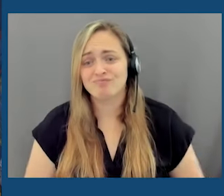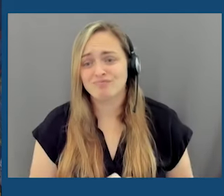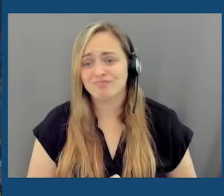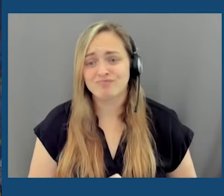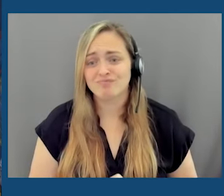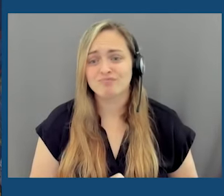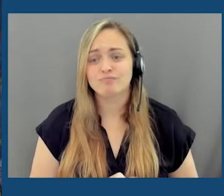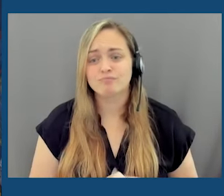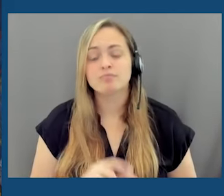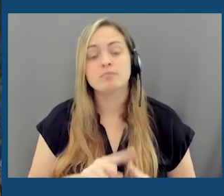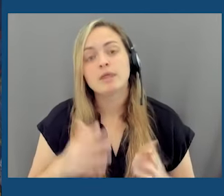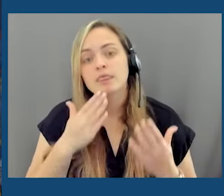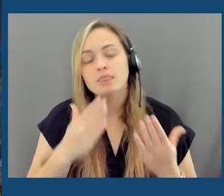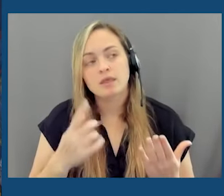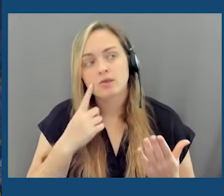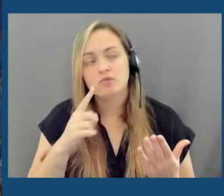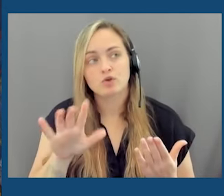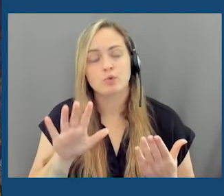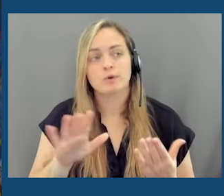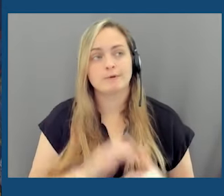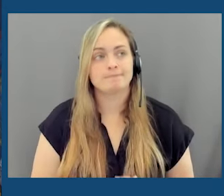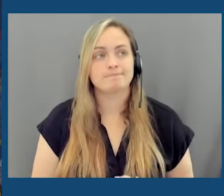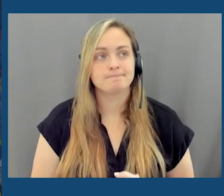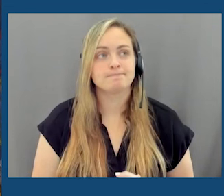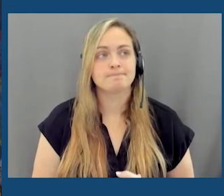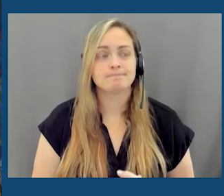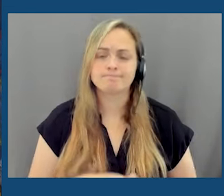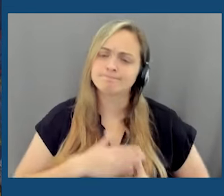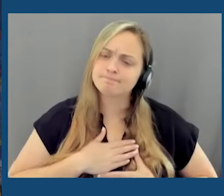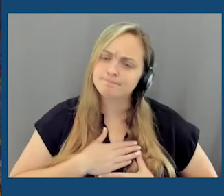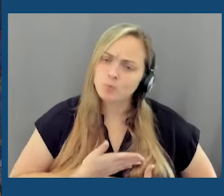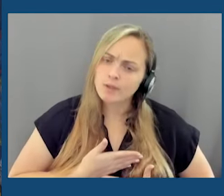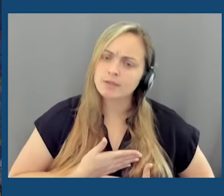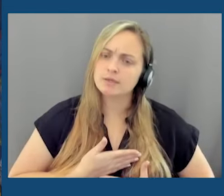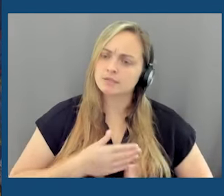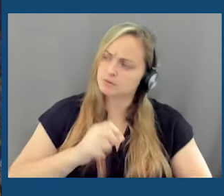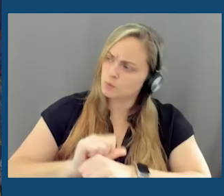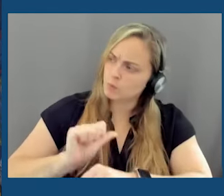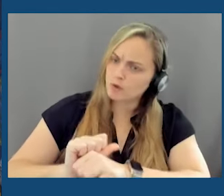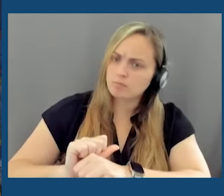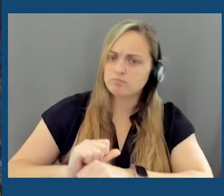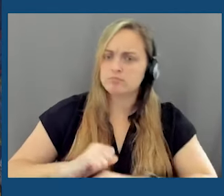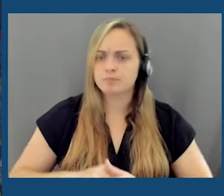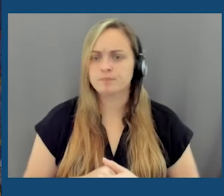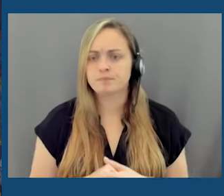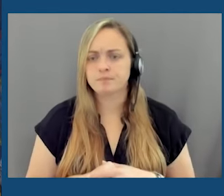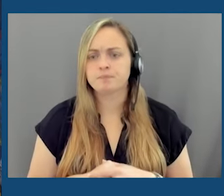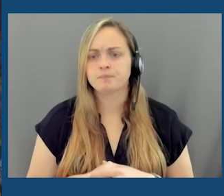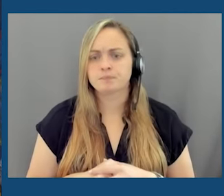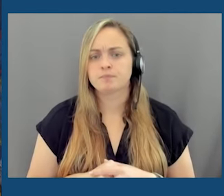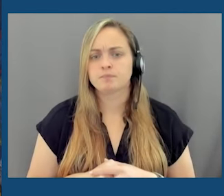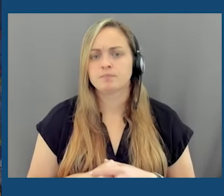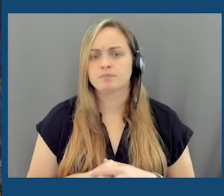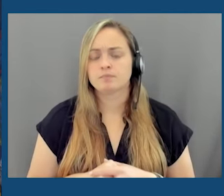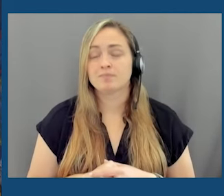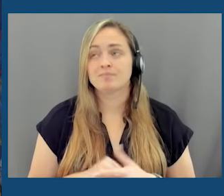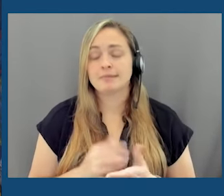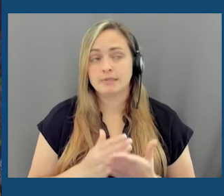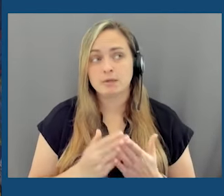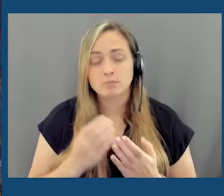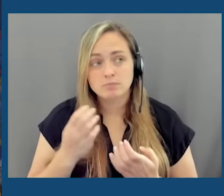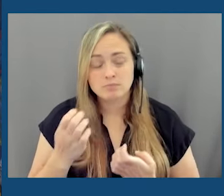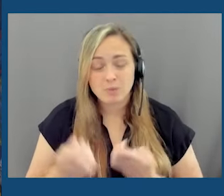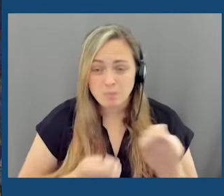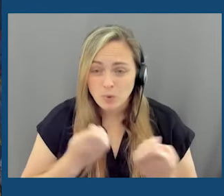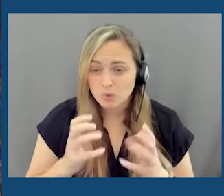But I want to thank you for your willingness to serve. We've had some emotional